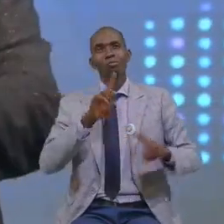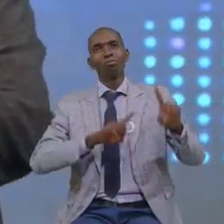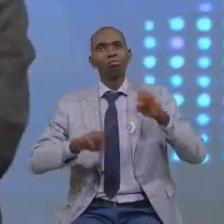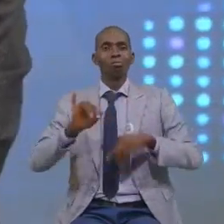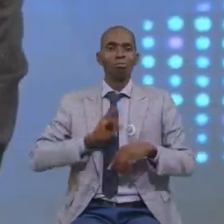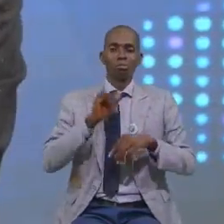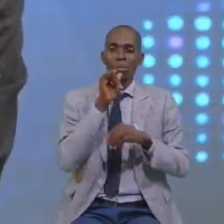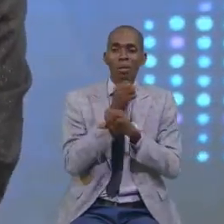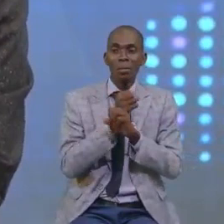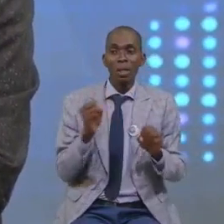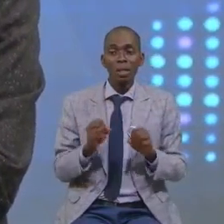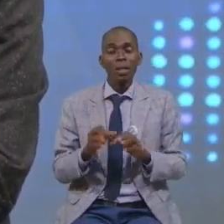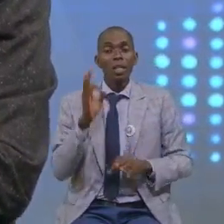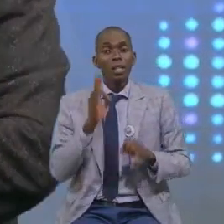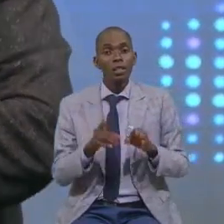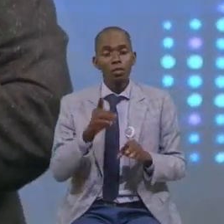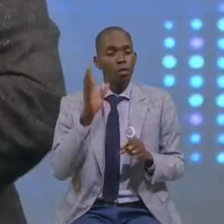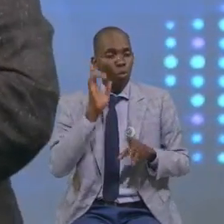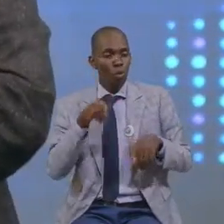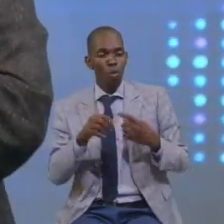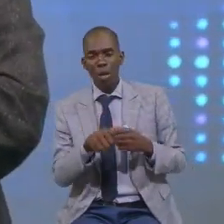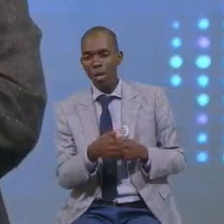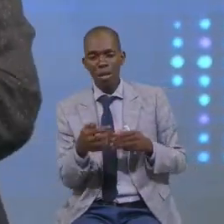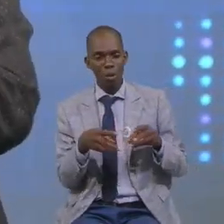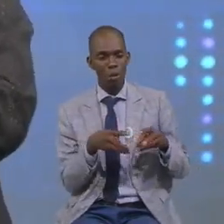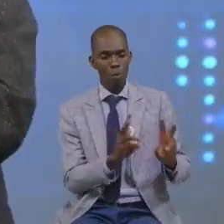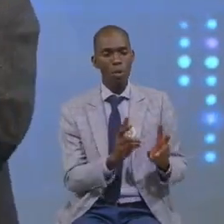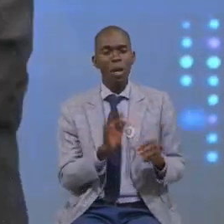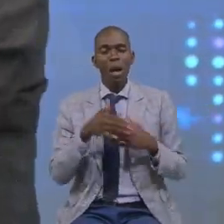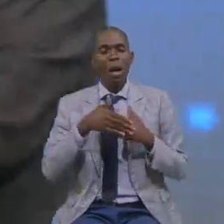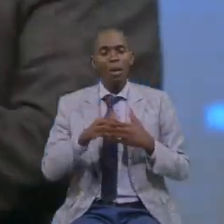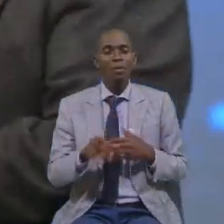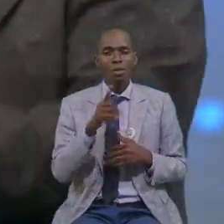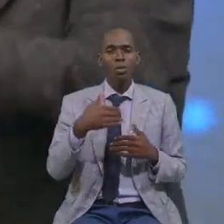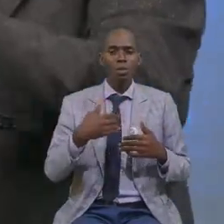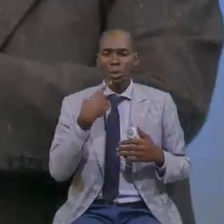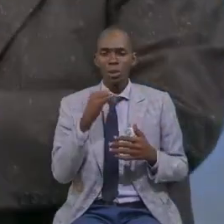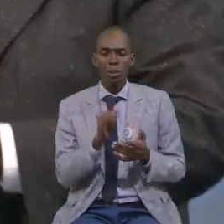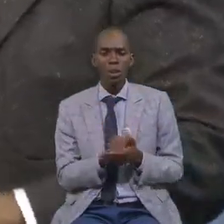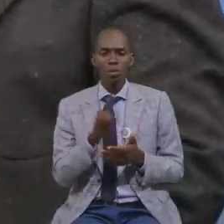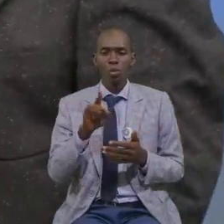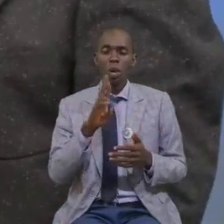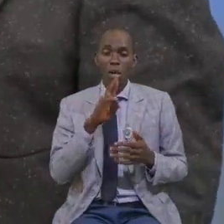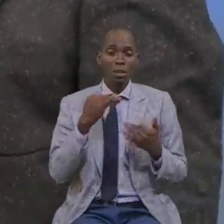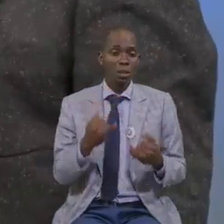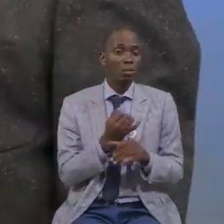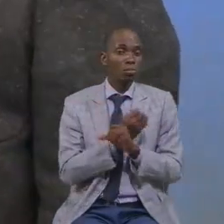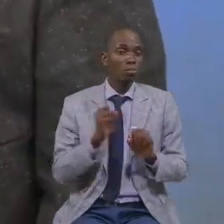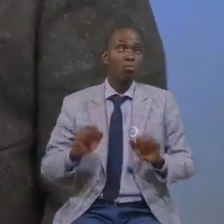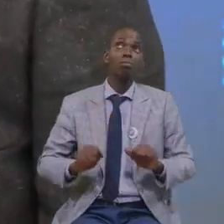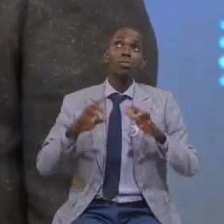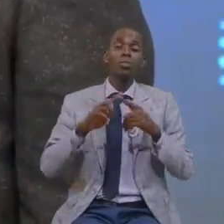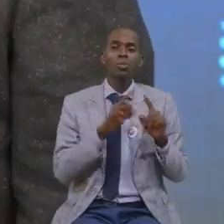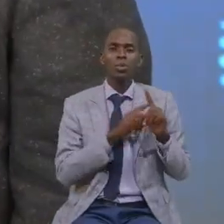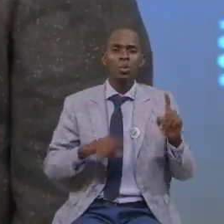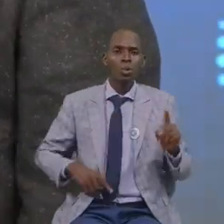you're going to go any direction after you claim to have given your life to the Lord, you want to ask